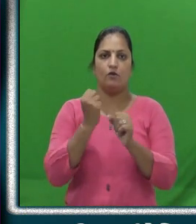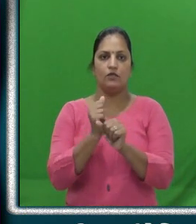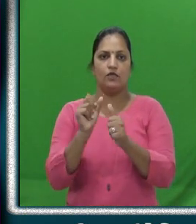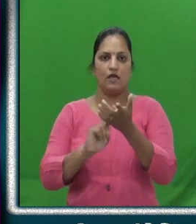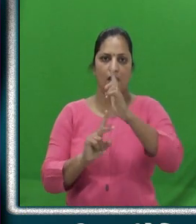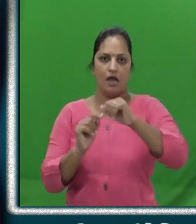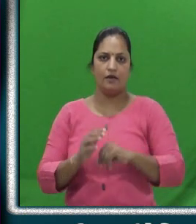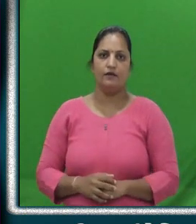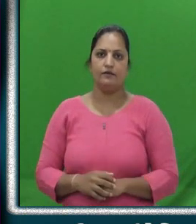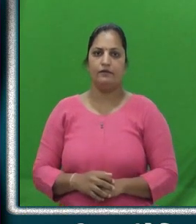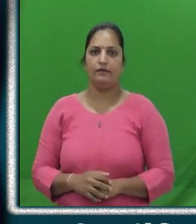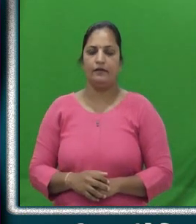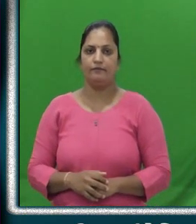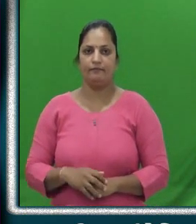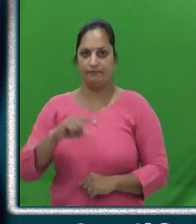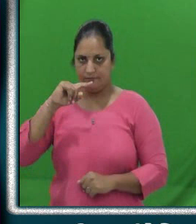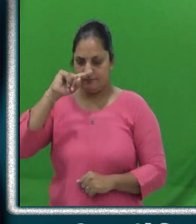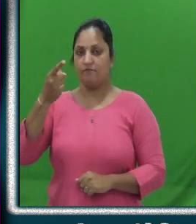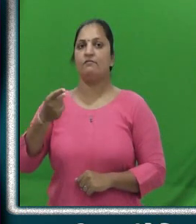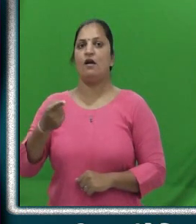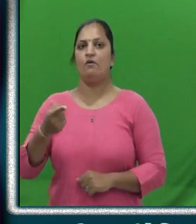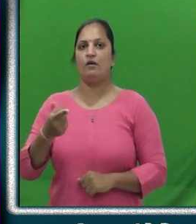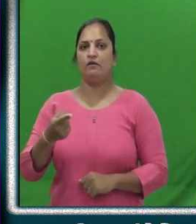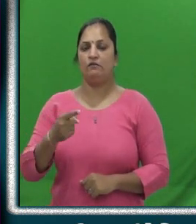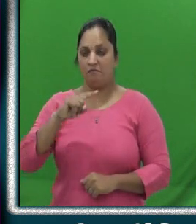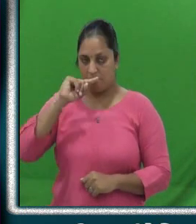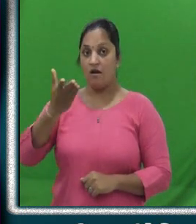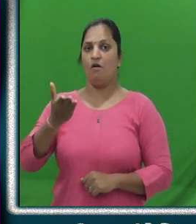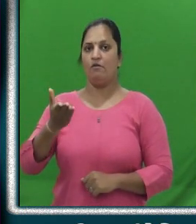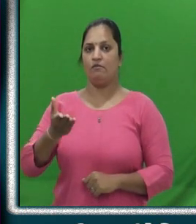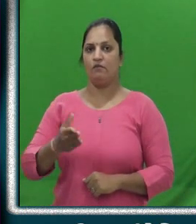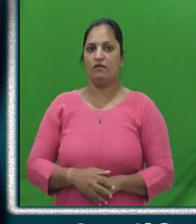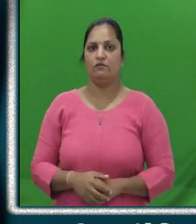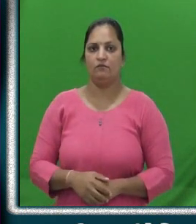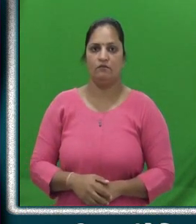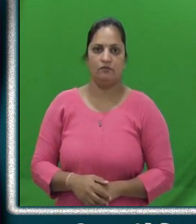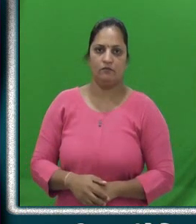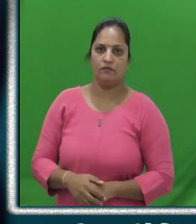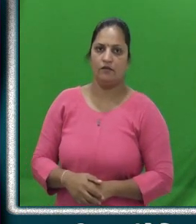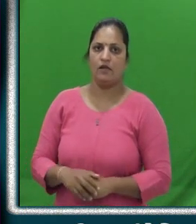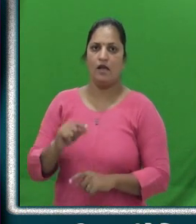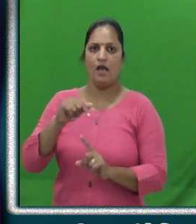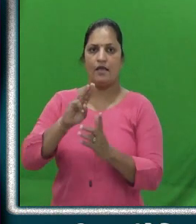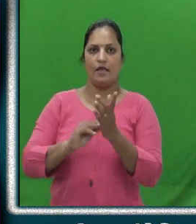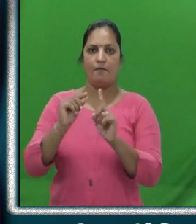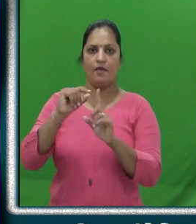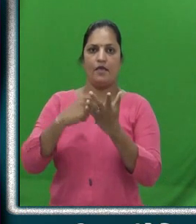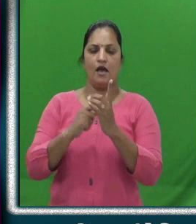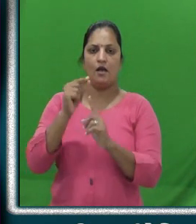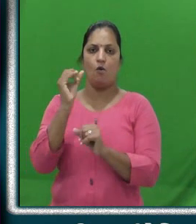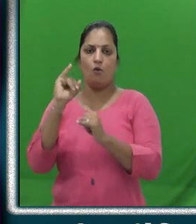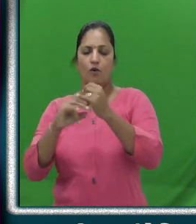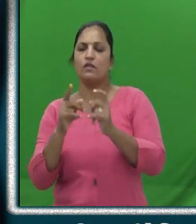Arrogant means imperious, ahankari. Vidyarthiyo, they are similar words